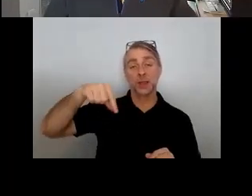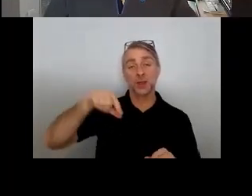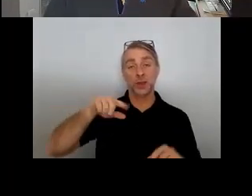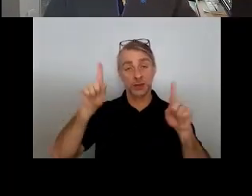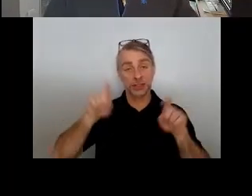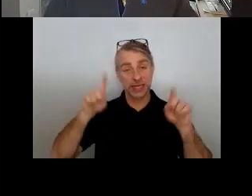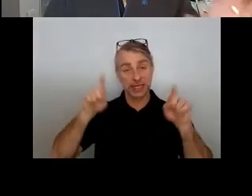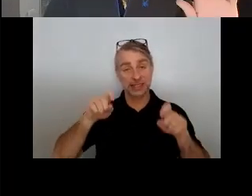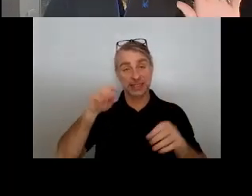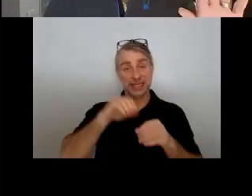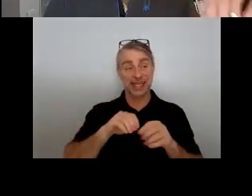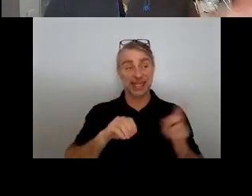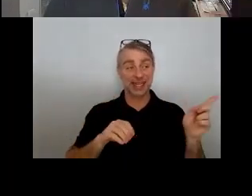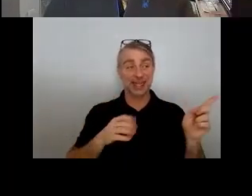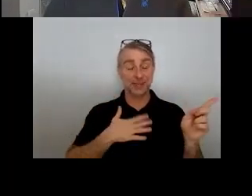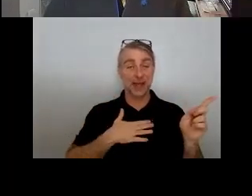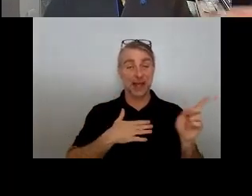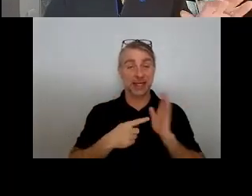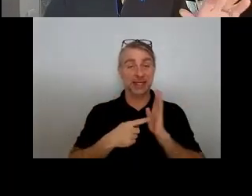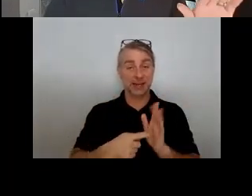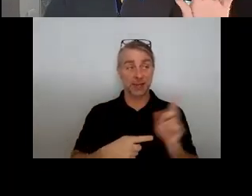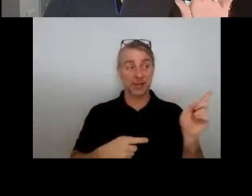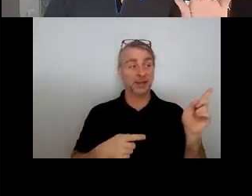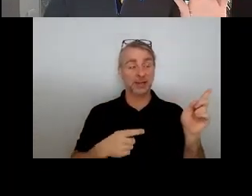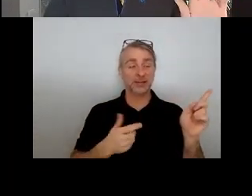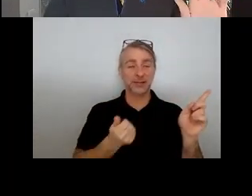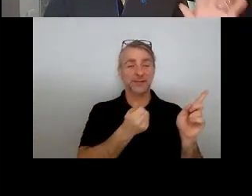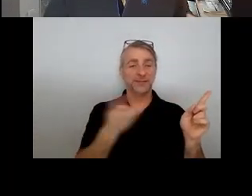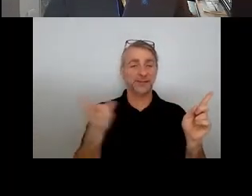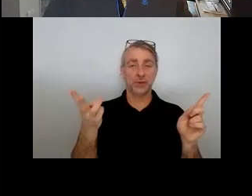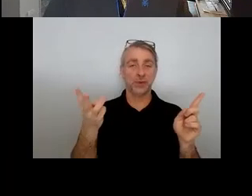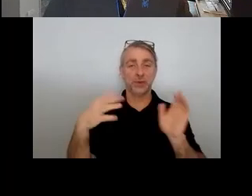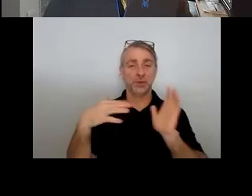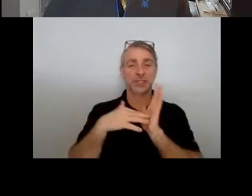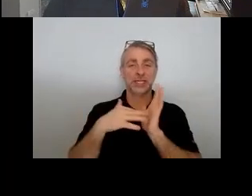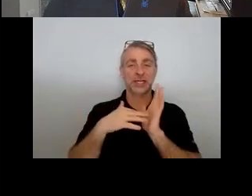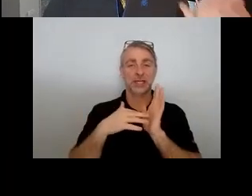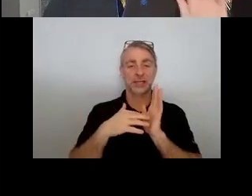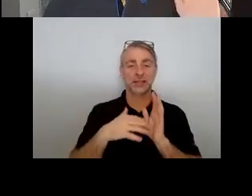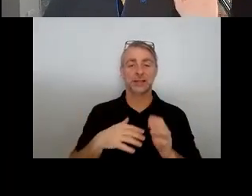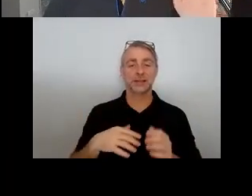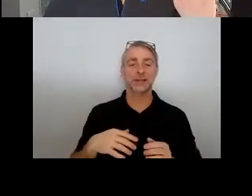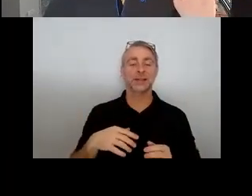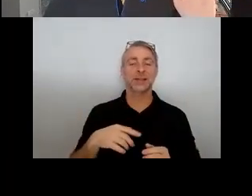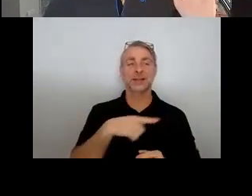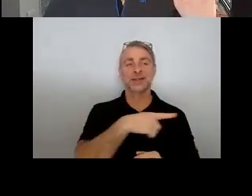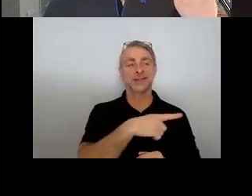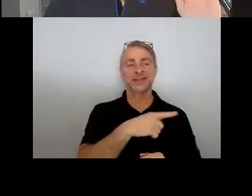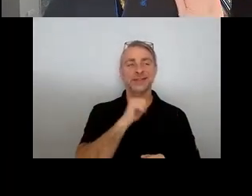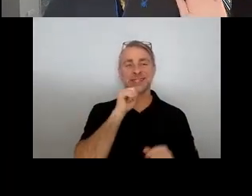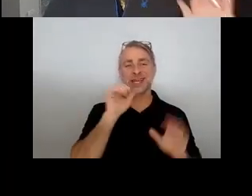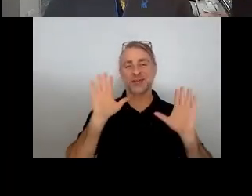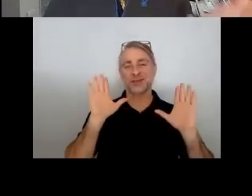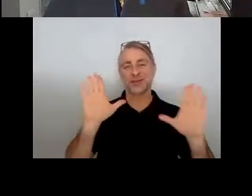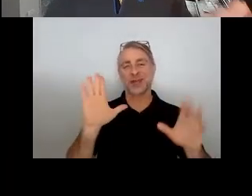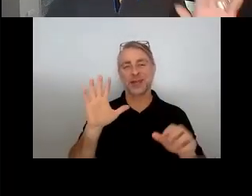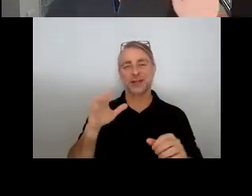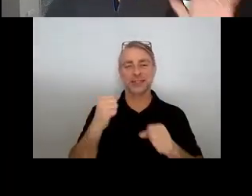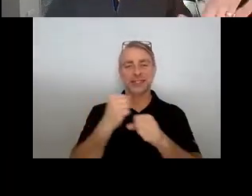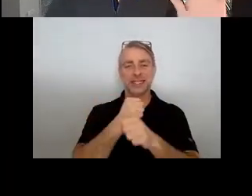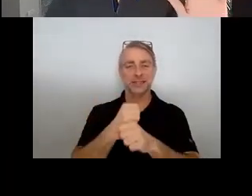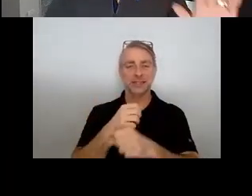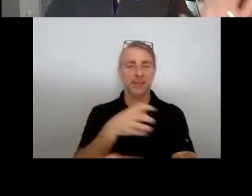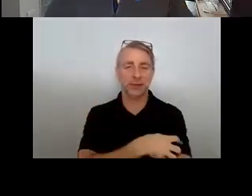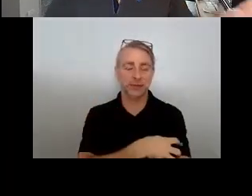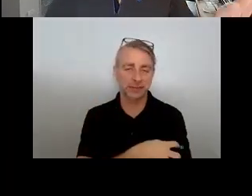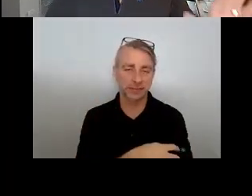I have here with few studies, can have pretty low statistical power, which is really the main reason you